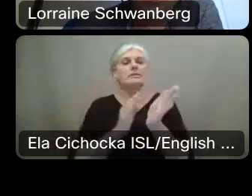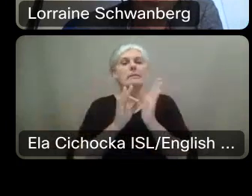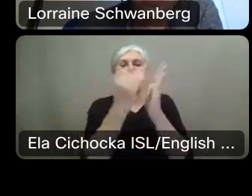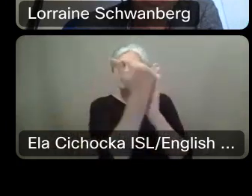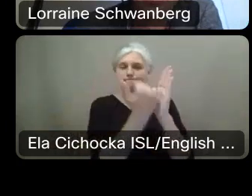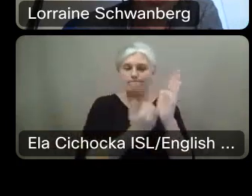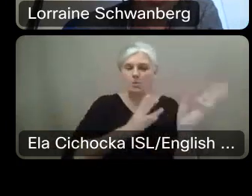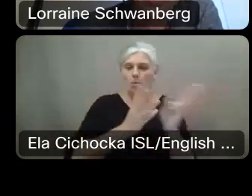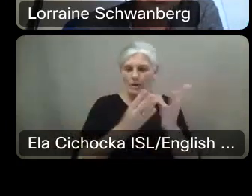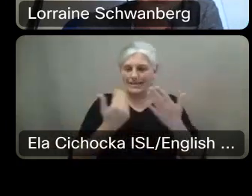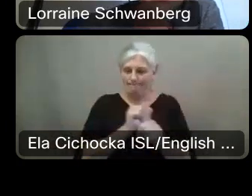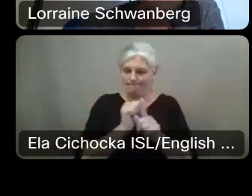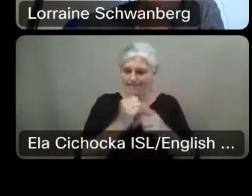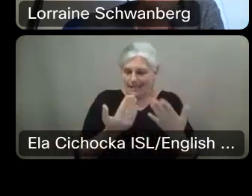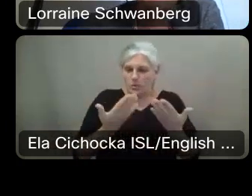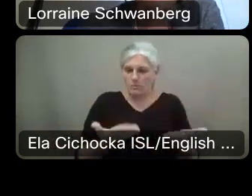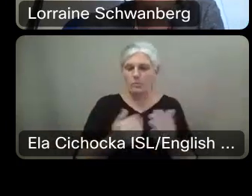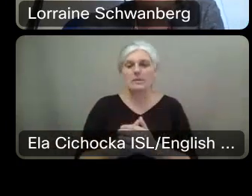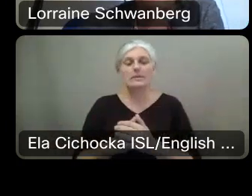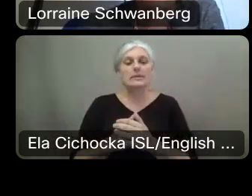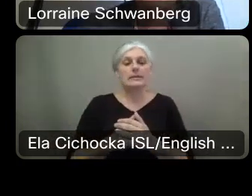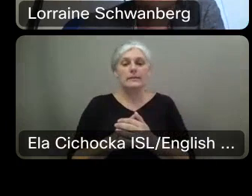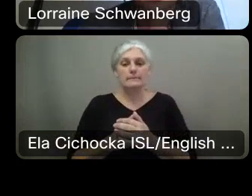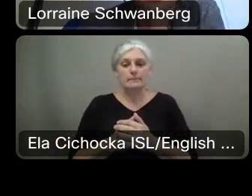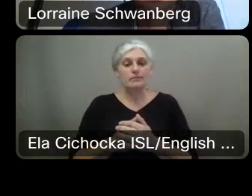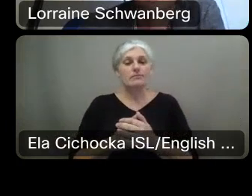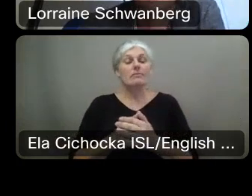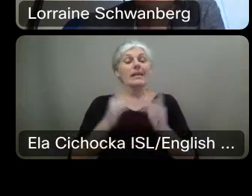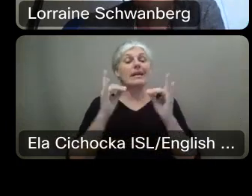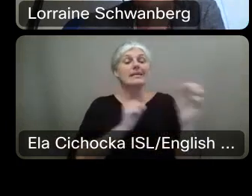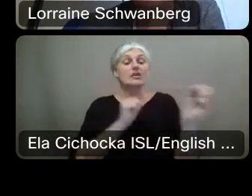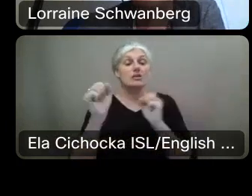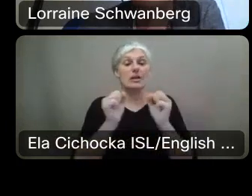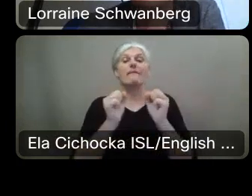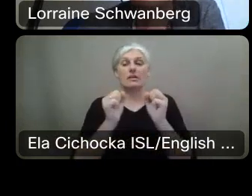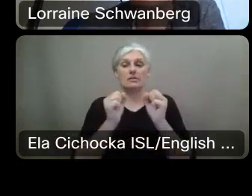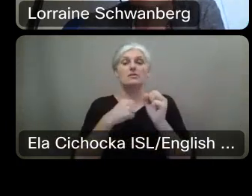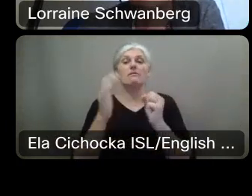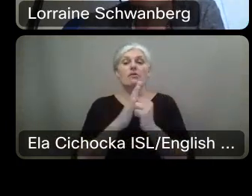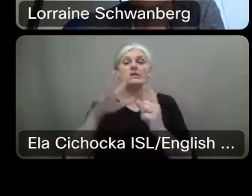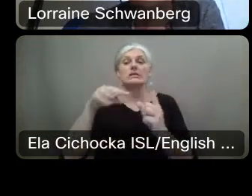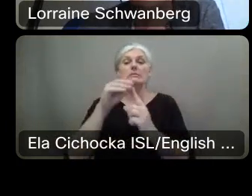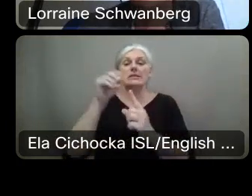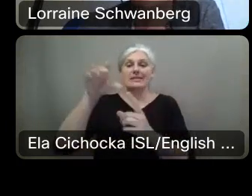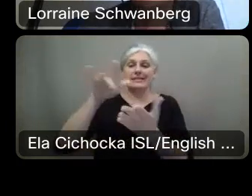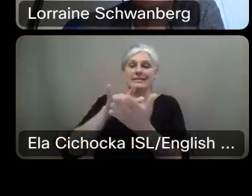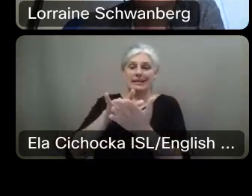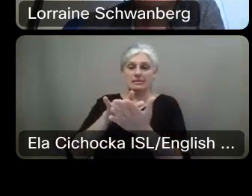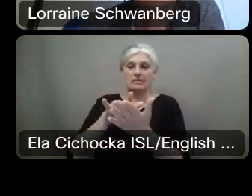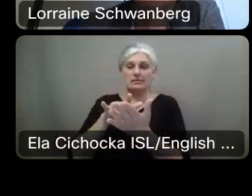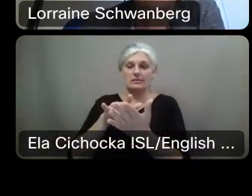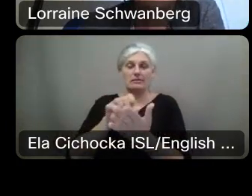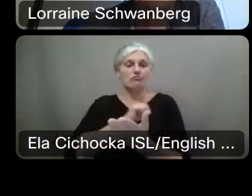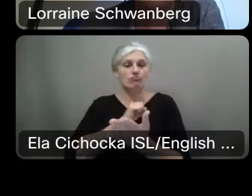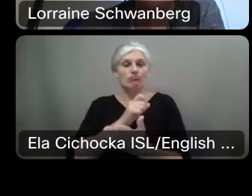they're working on that at the moment. So where a health service provider carries on the business of a designated centre and is satisfied that a